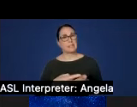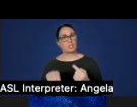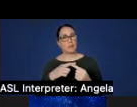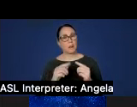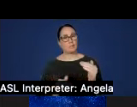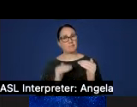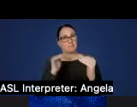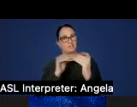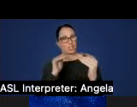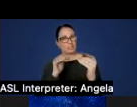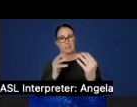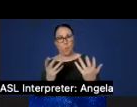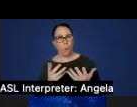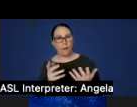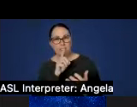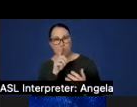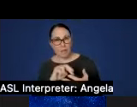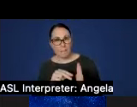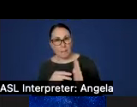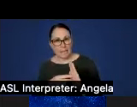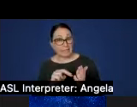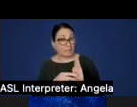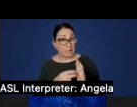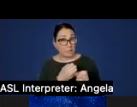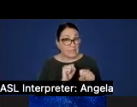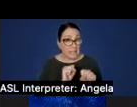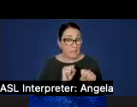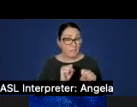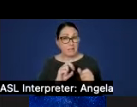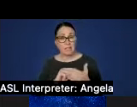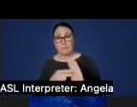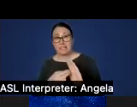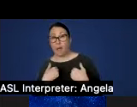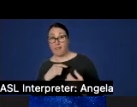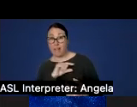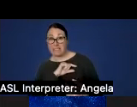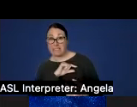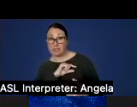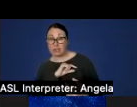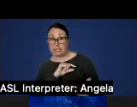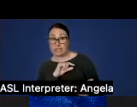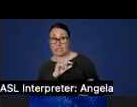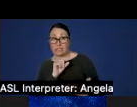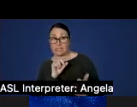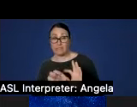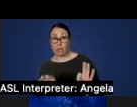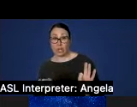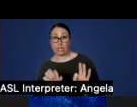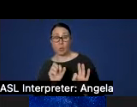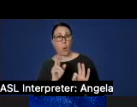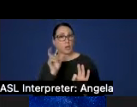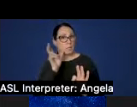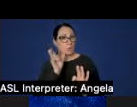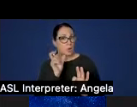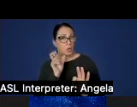What does it really mean? Does it mean to be safe? Does it mean to have a guilty verdict? Does it mean to just be heard? To have someone believe